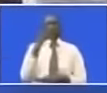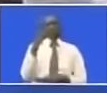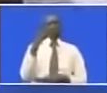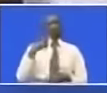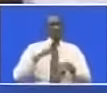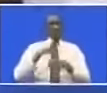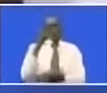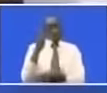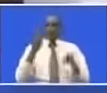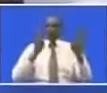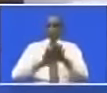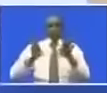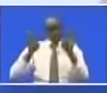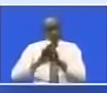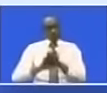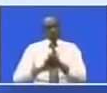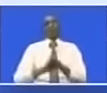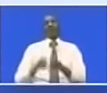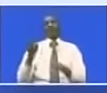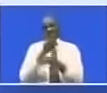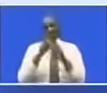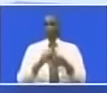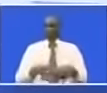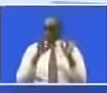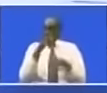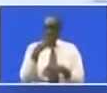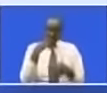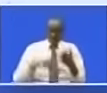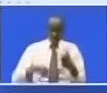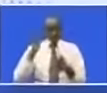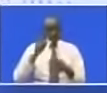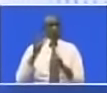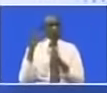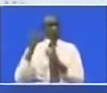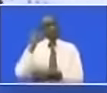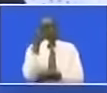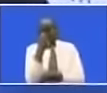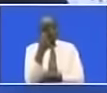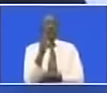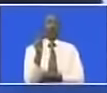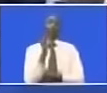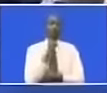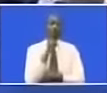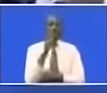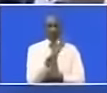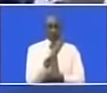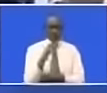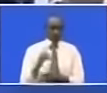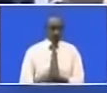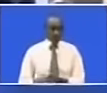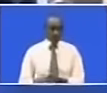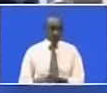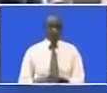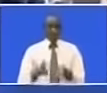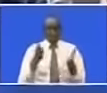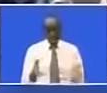p.m. and elections officials say they expect the results of the presidential race by tomorrow afternoon. And